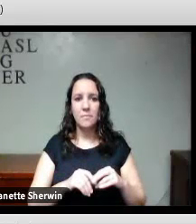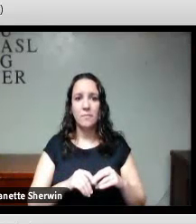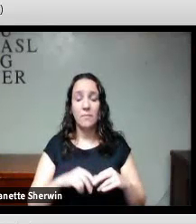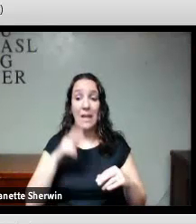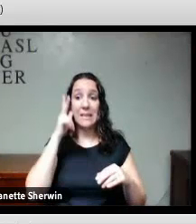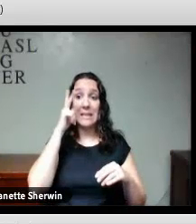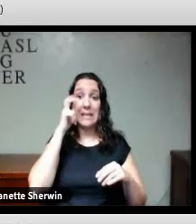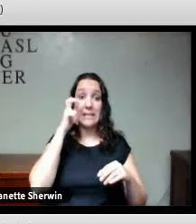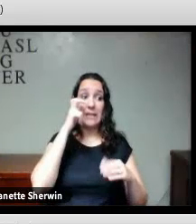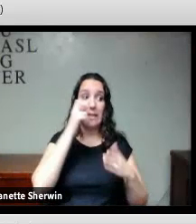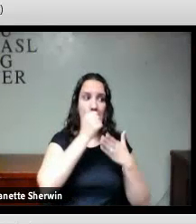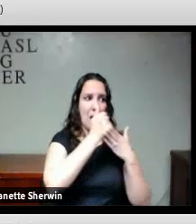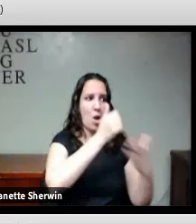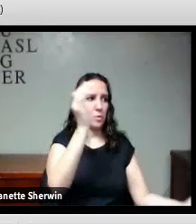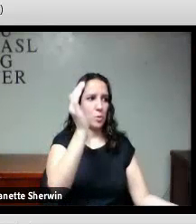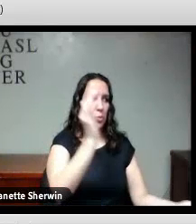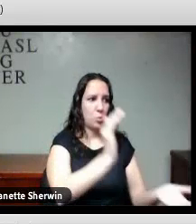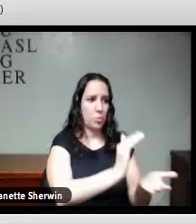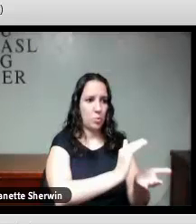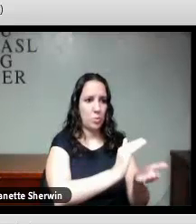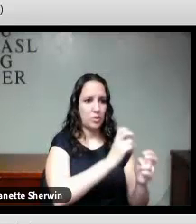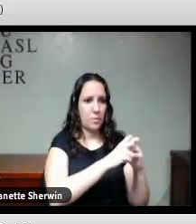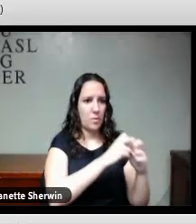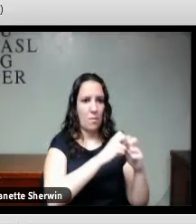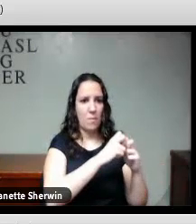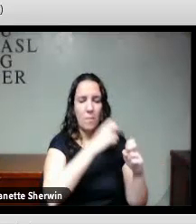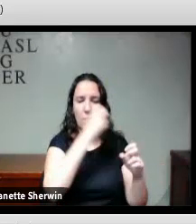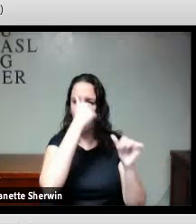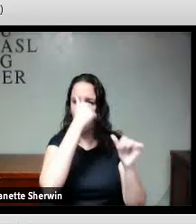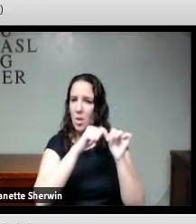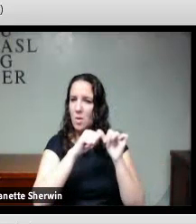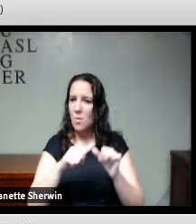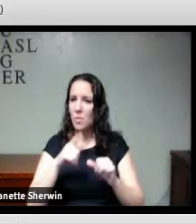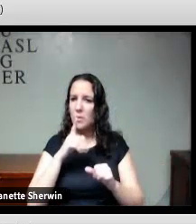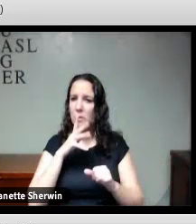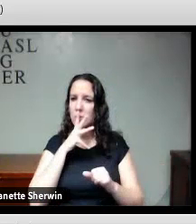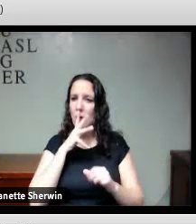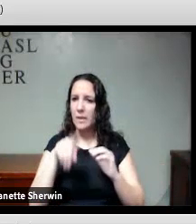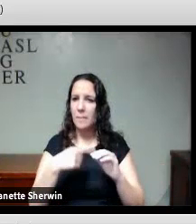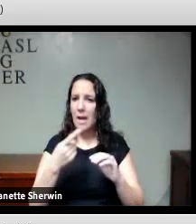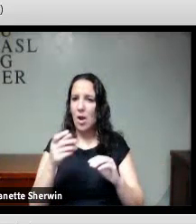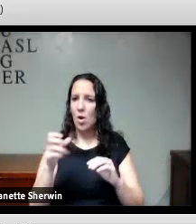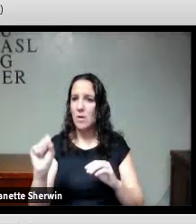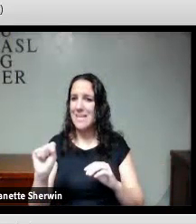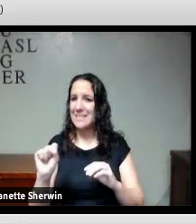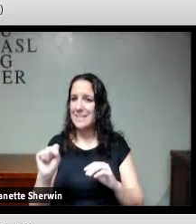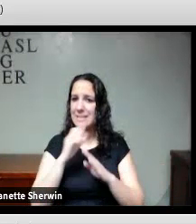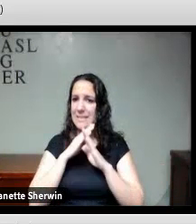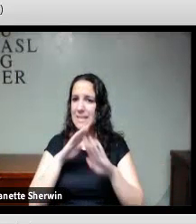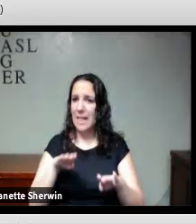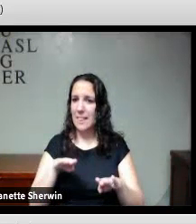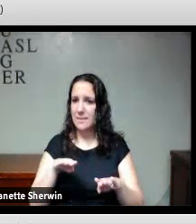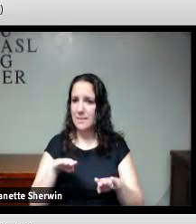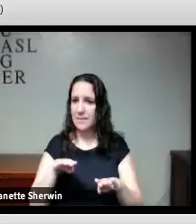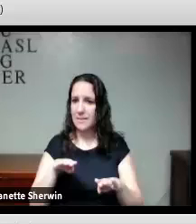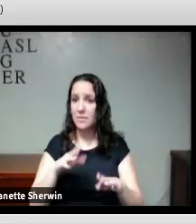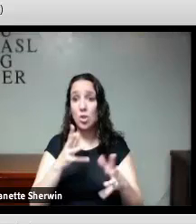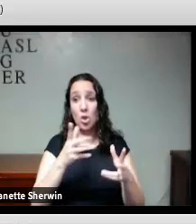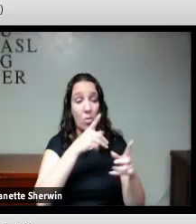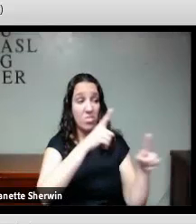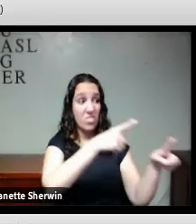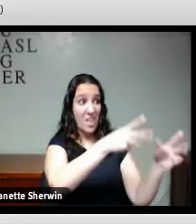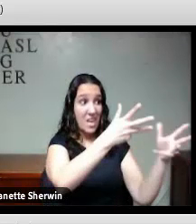it? Do you remember when we were talking about silence, for those of you who were at our first session in this series? We talked about they want to vent.